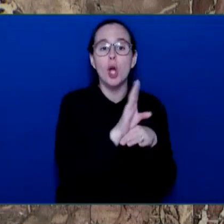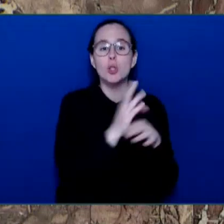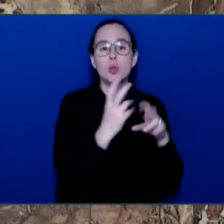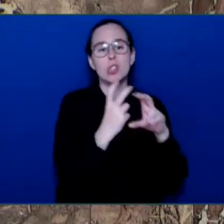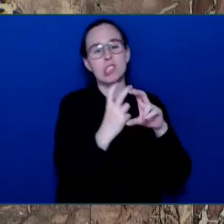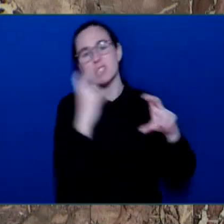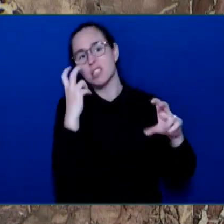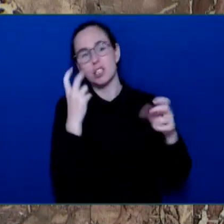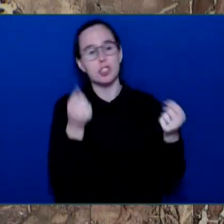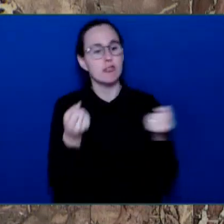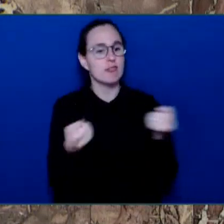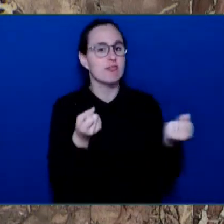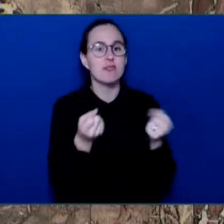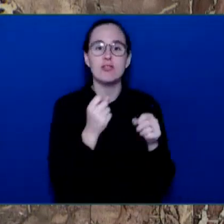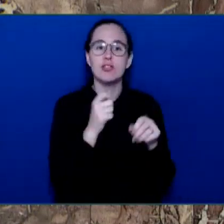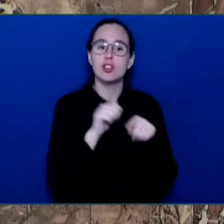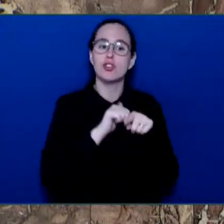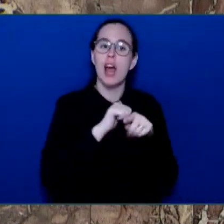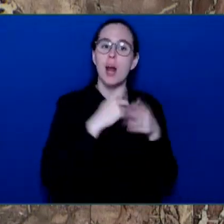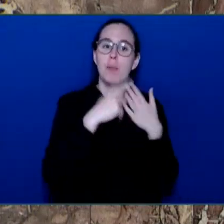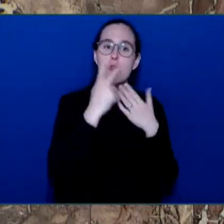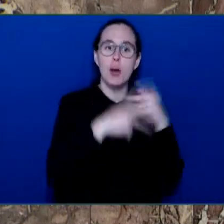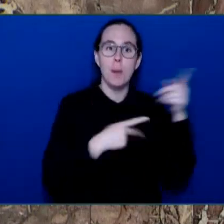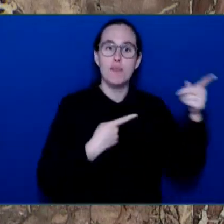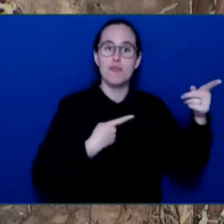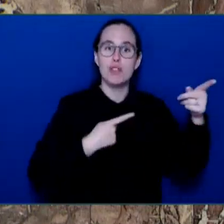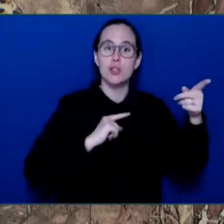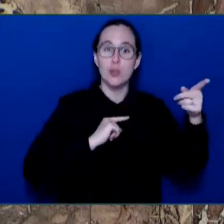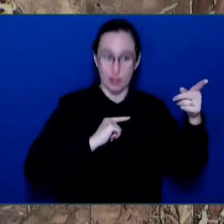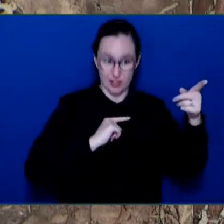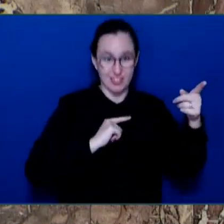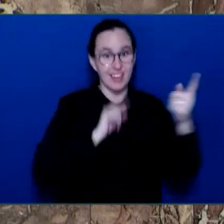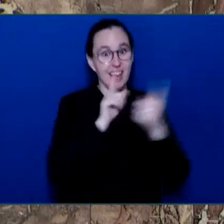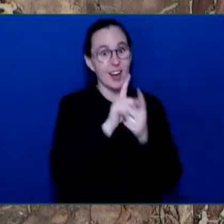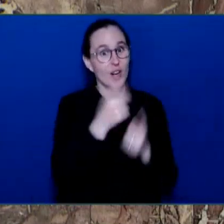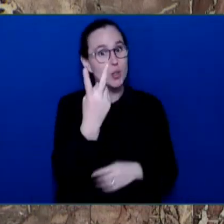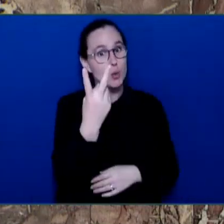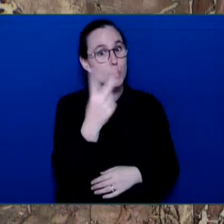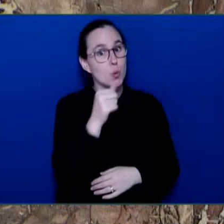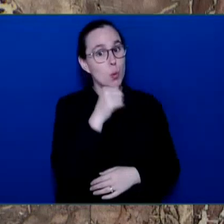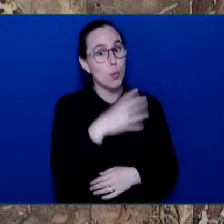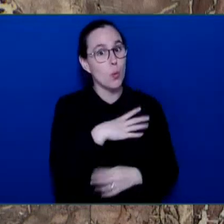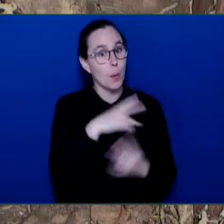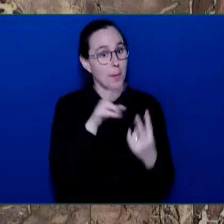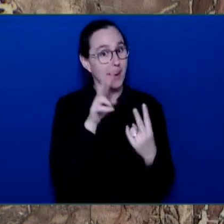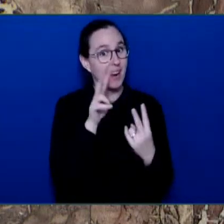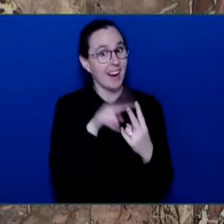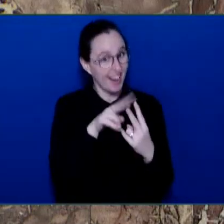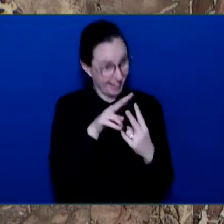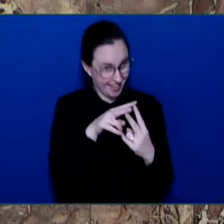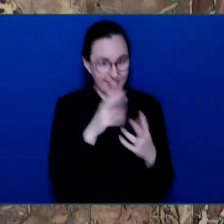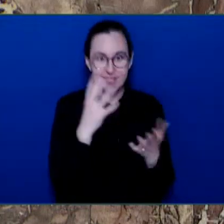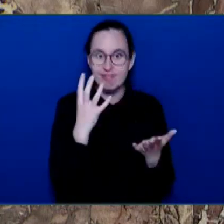women, Jordan and Amanda, who are getting were funded to leave their homes and families to get new